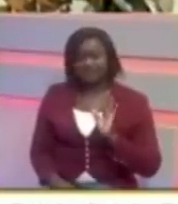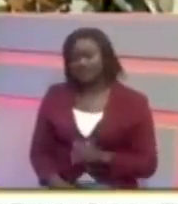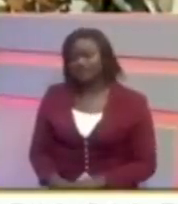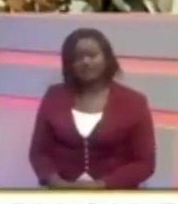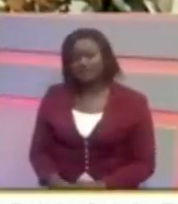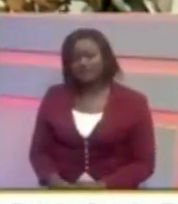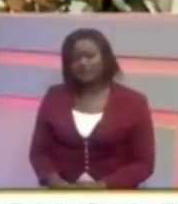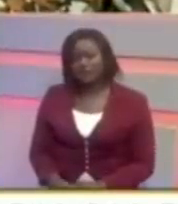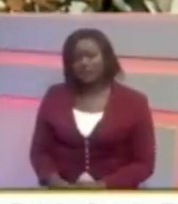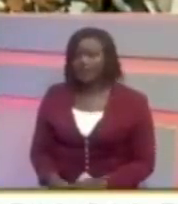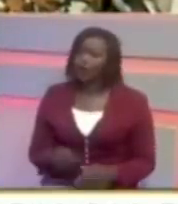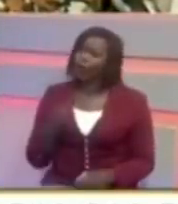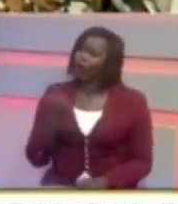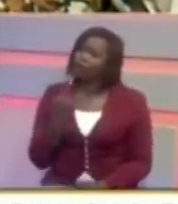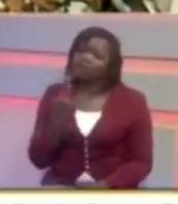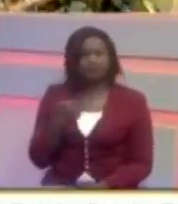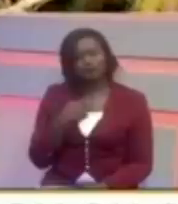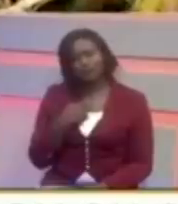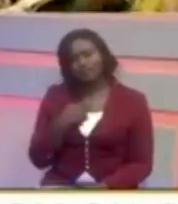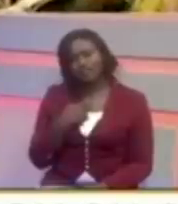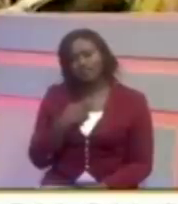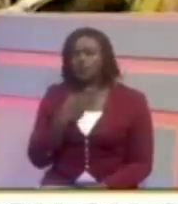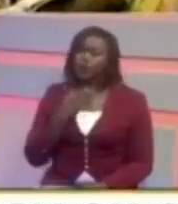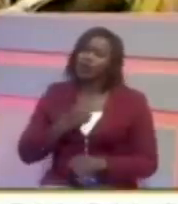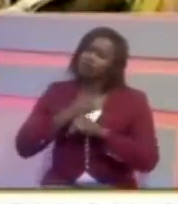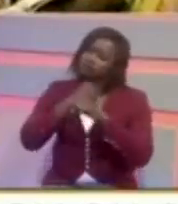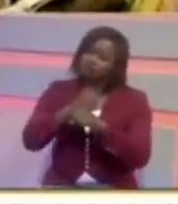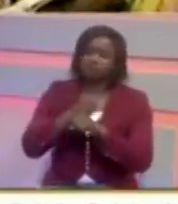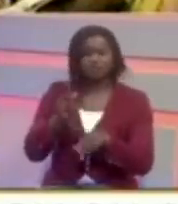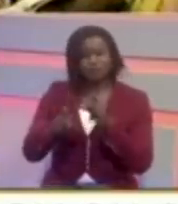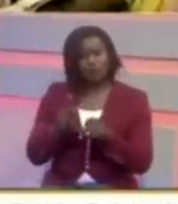Naye sagara umuntu okusigibwa obulwadde